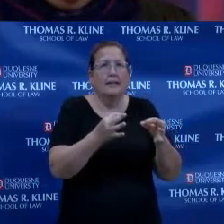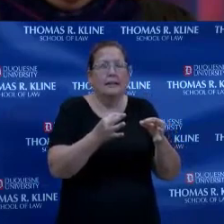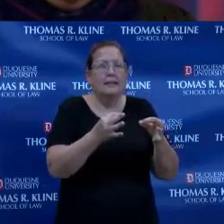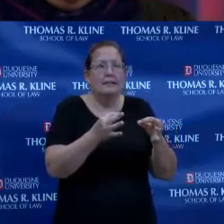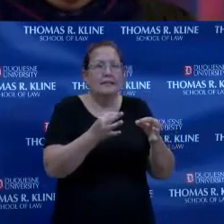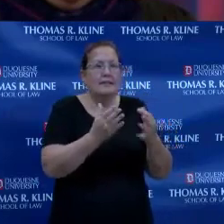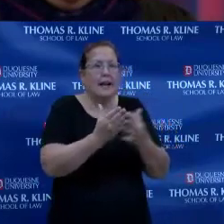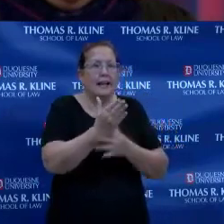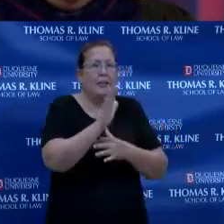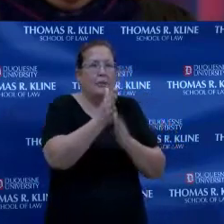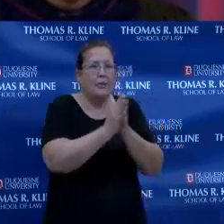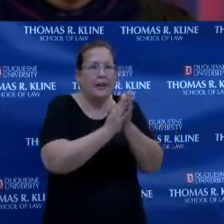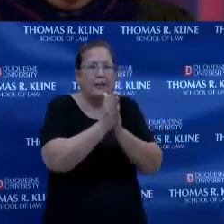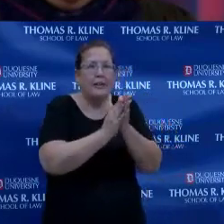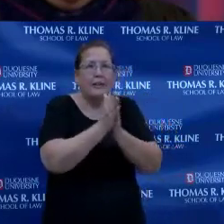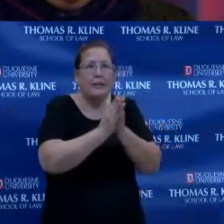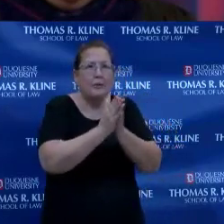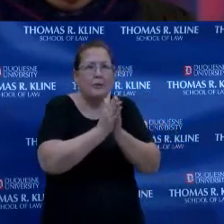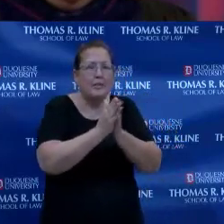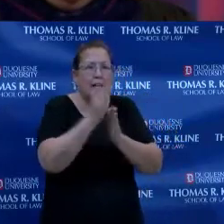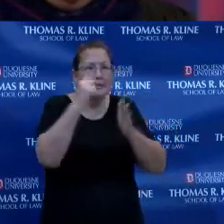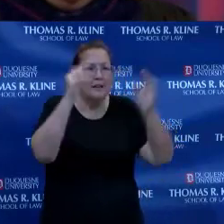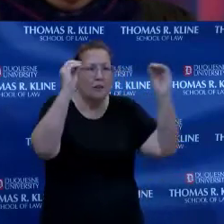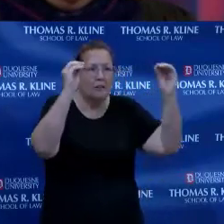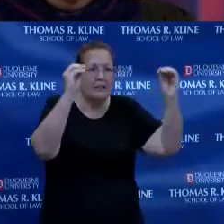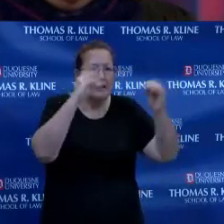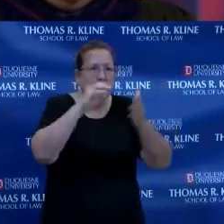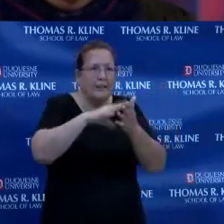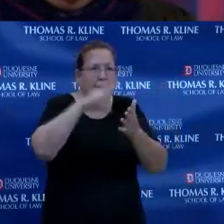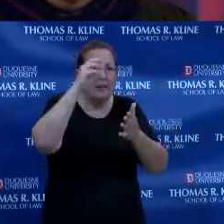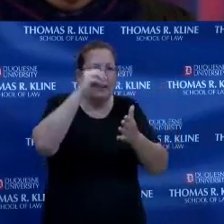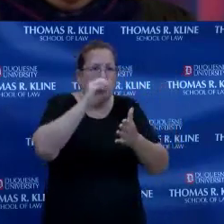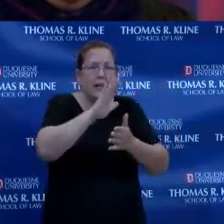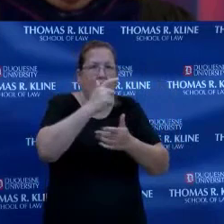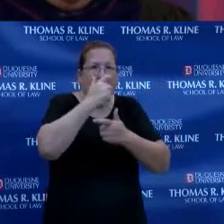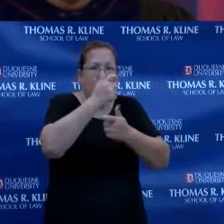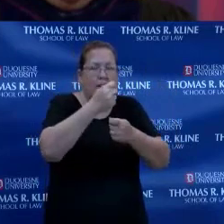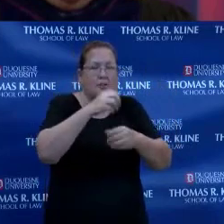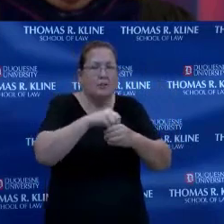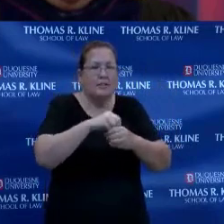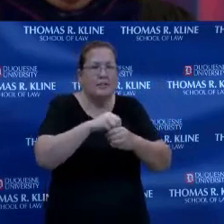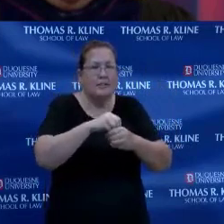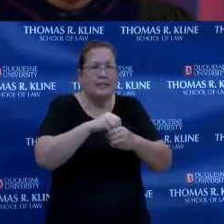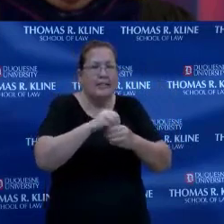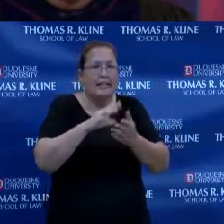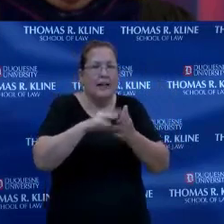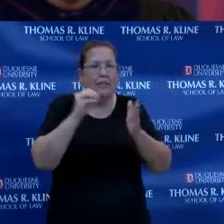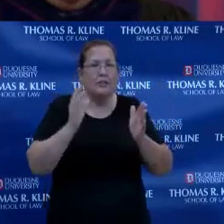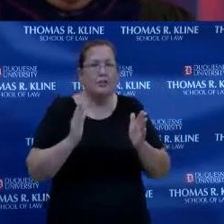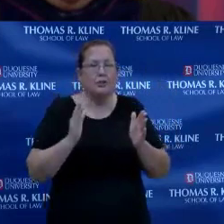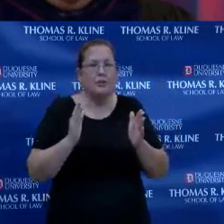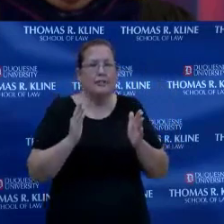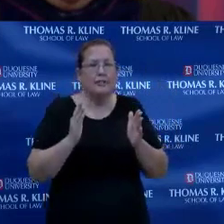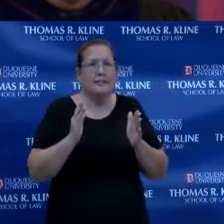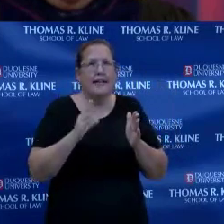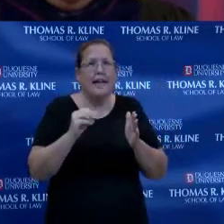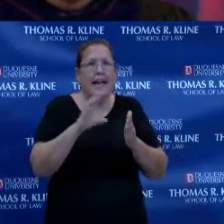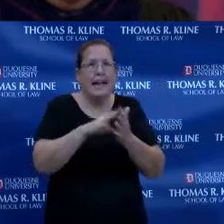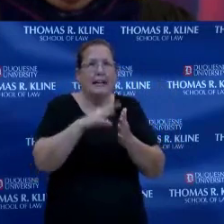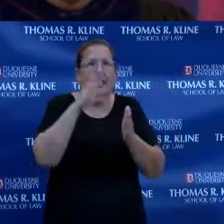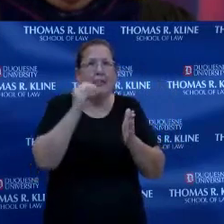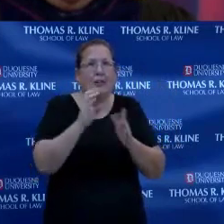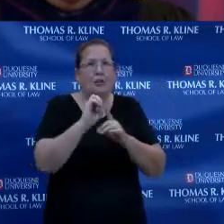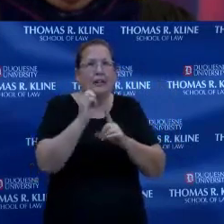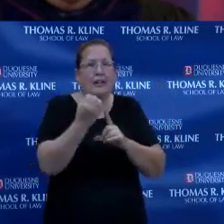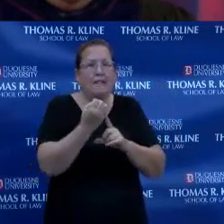for teaching and learning, interest in the students, sensitivity to the learning environment, and